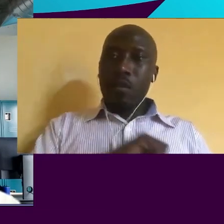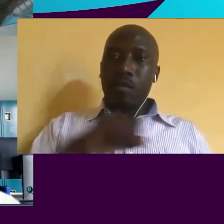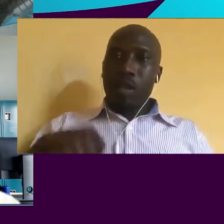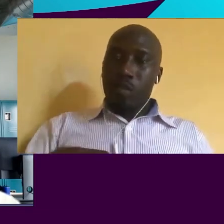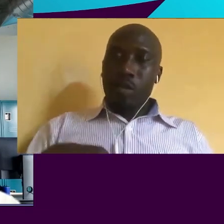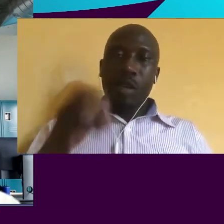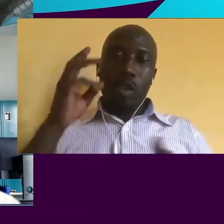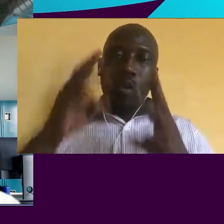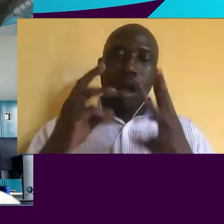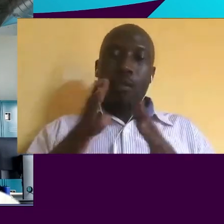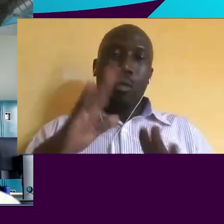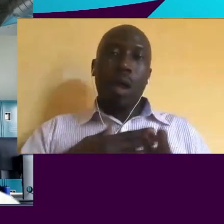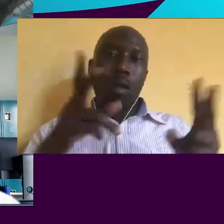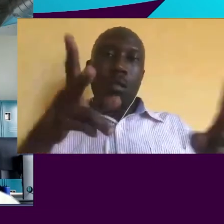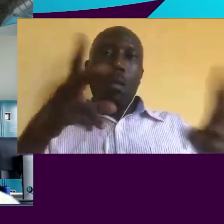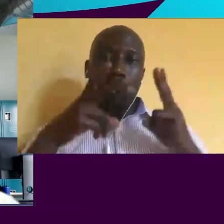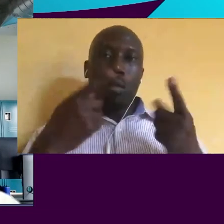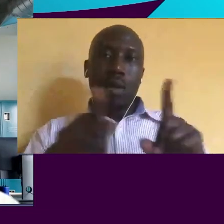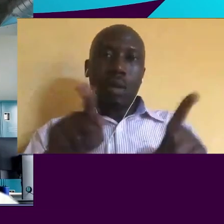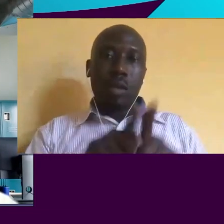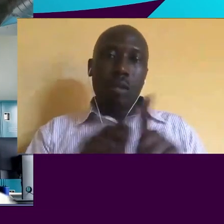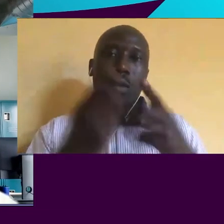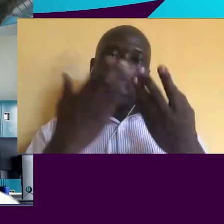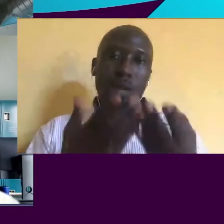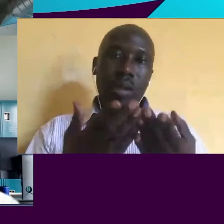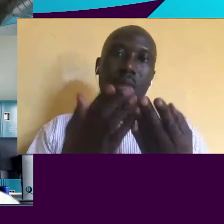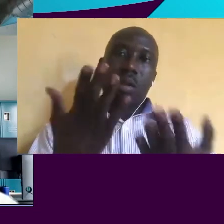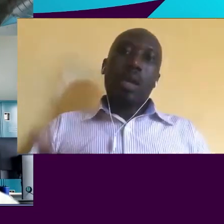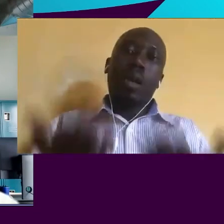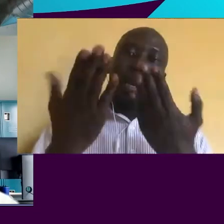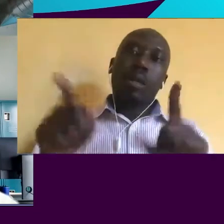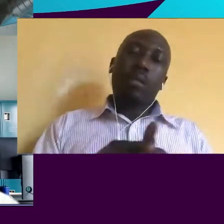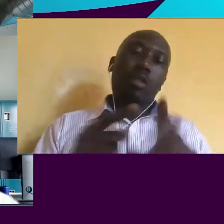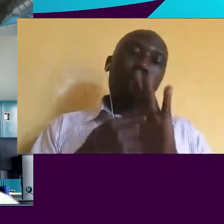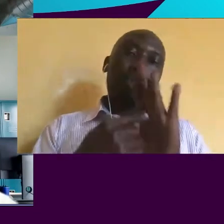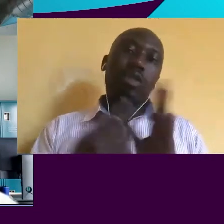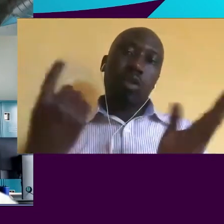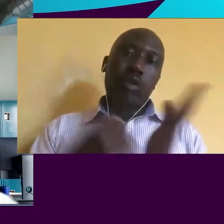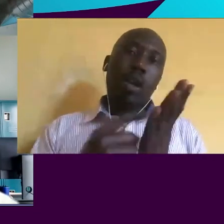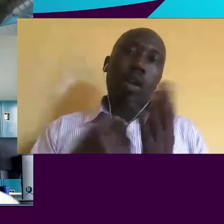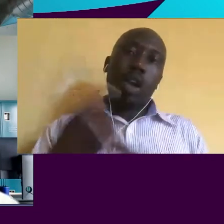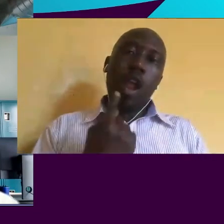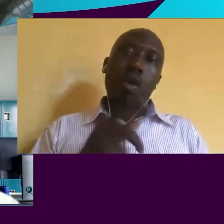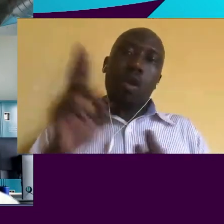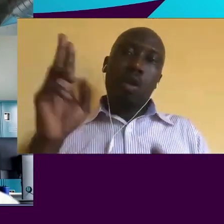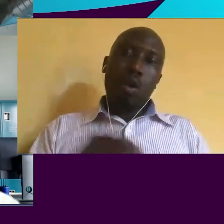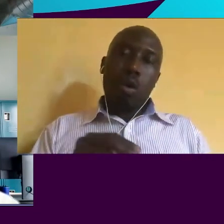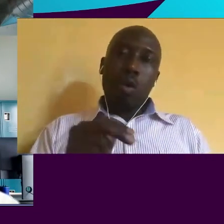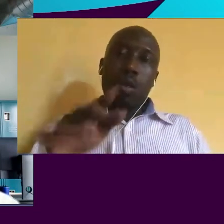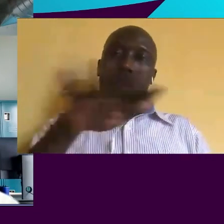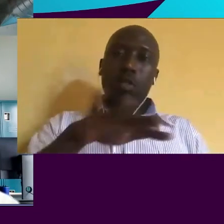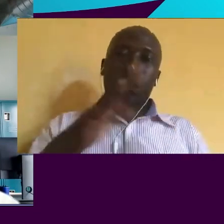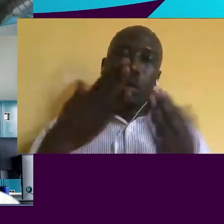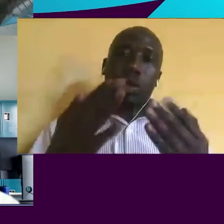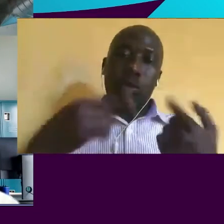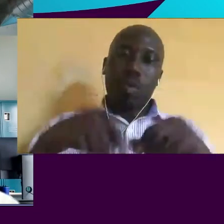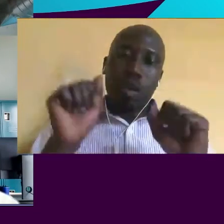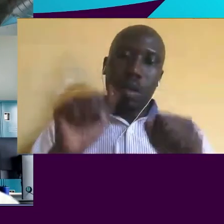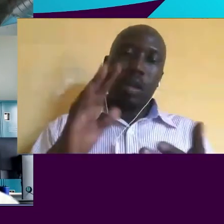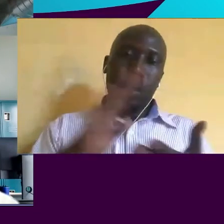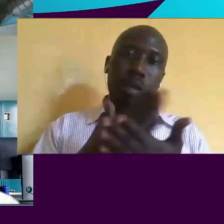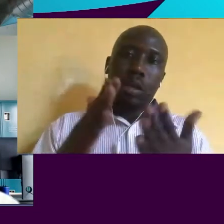but it's also a source of encouragement because it shows that Uganda is not alone in this space. So we can